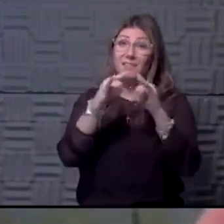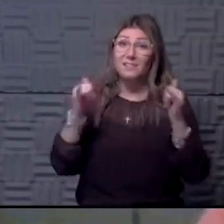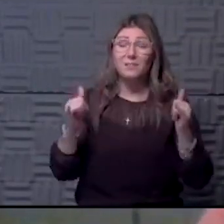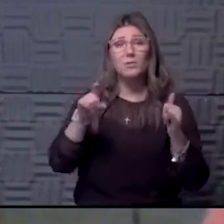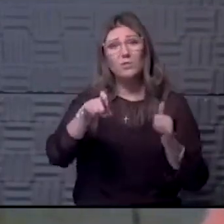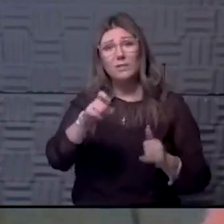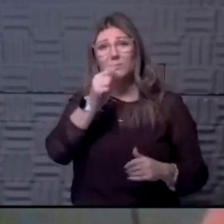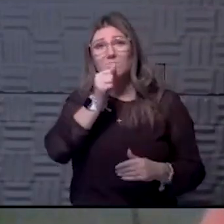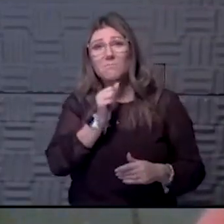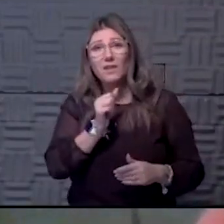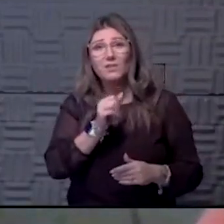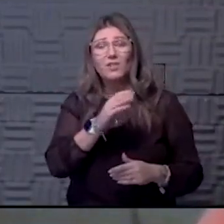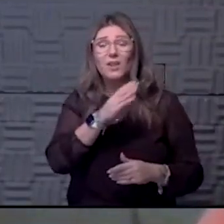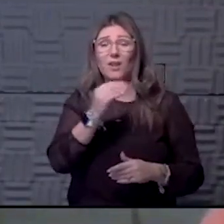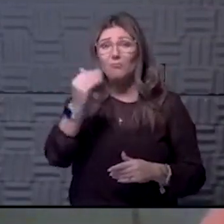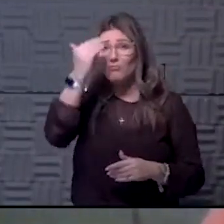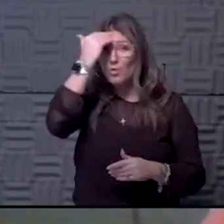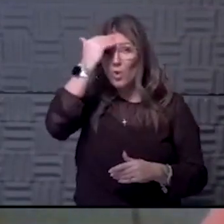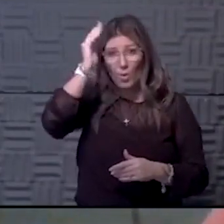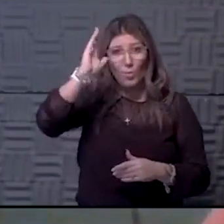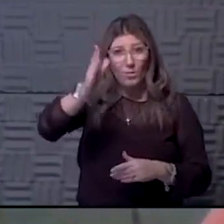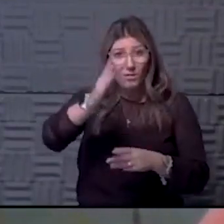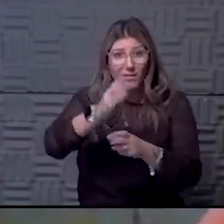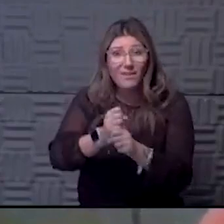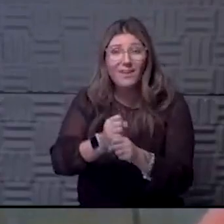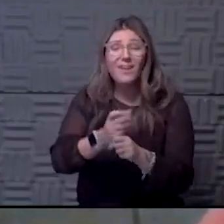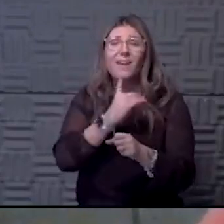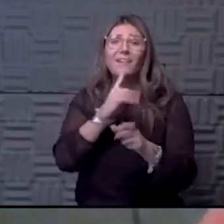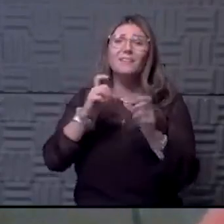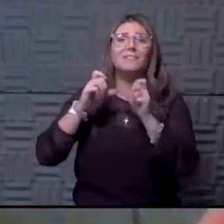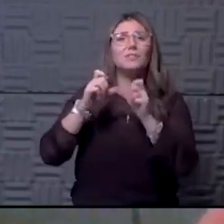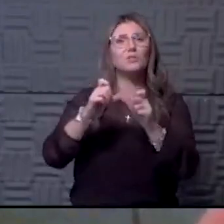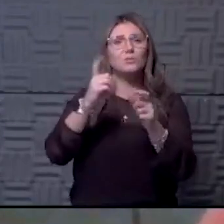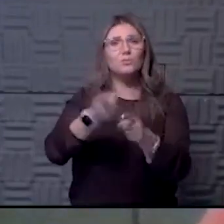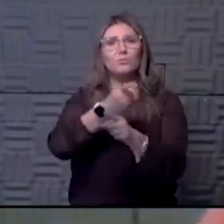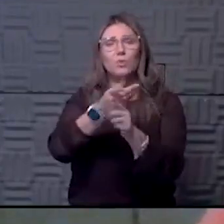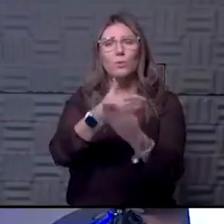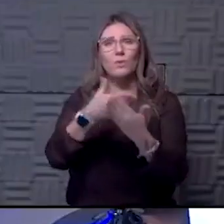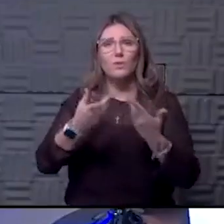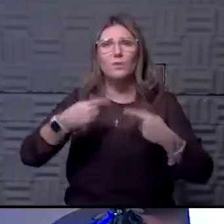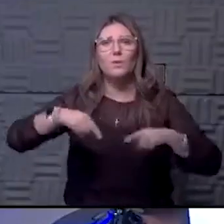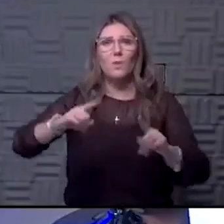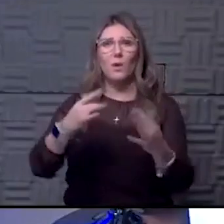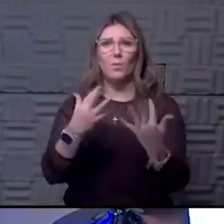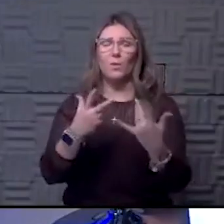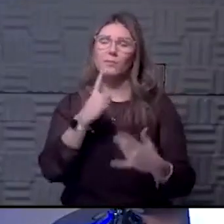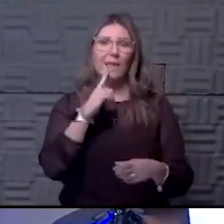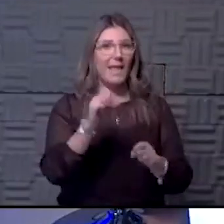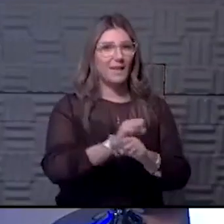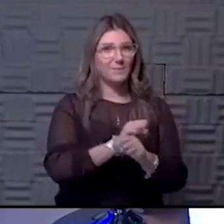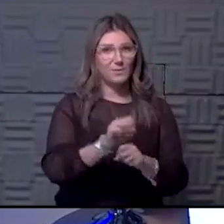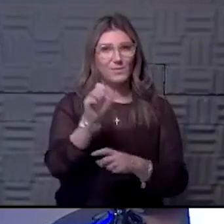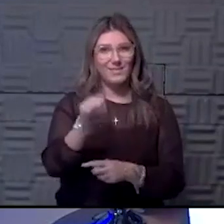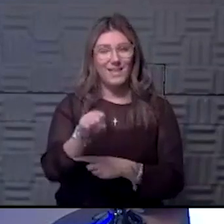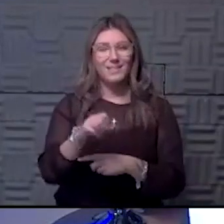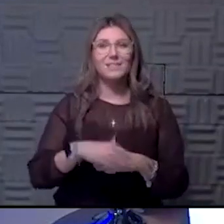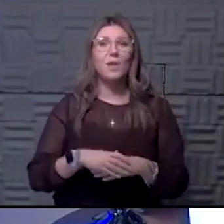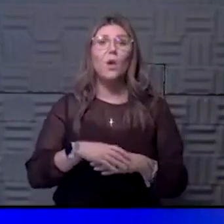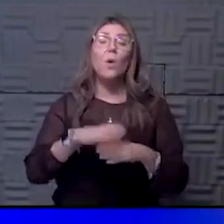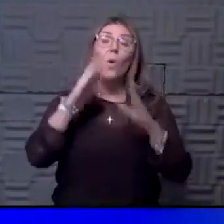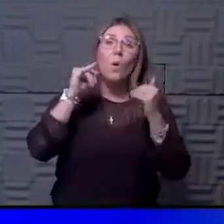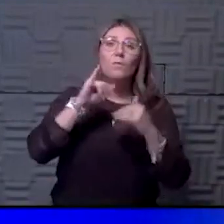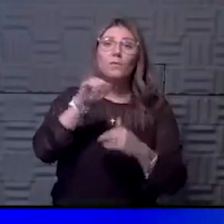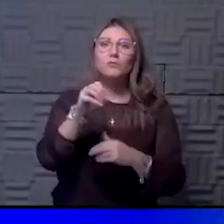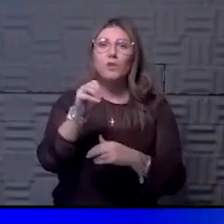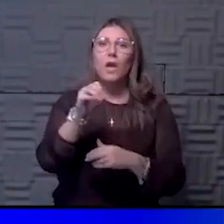patient, know that it's coming, and continue to do the right things while we wait. Yeah, absolutely. You know, hopefully if Johnson &